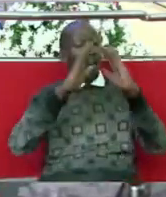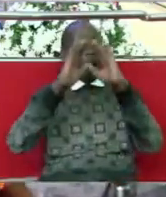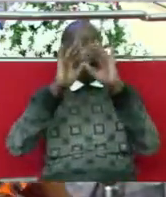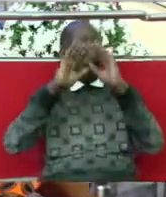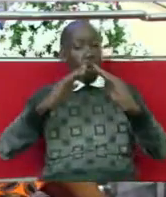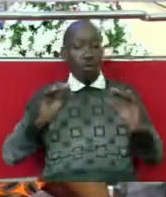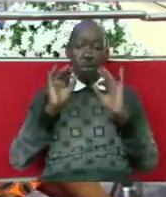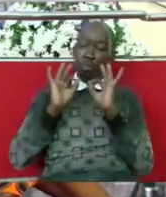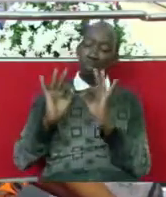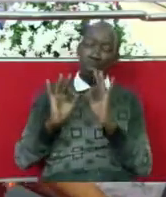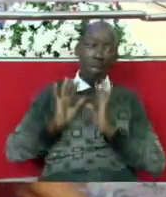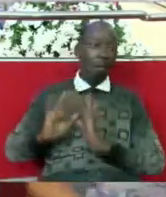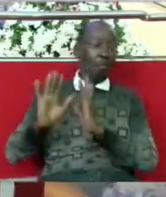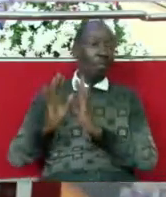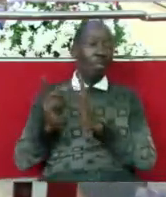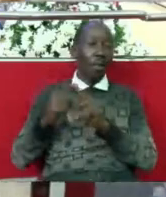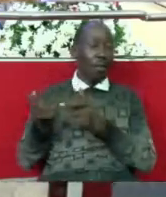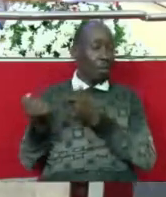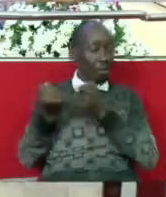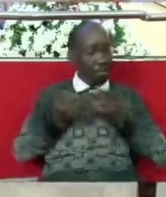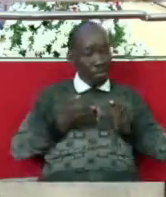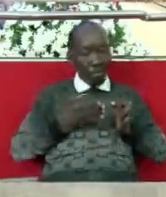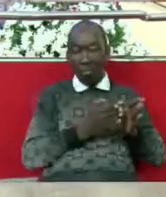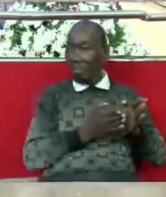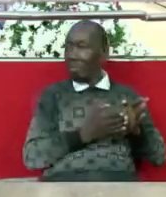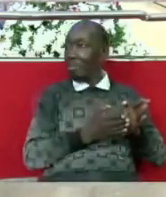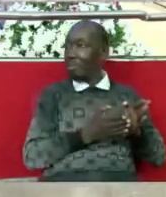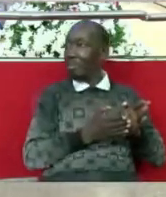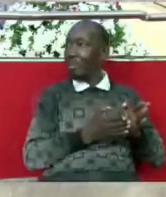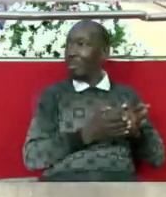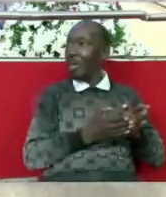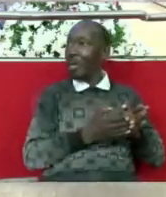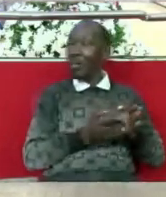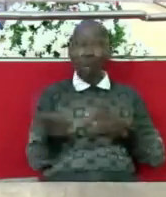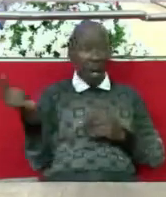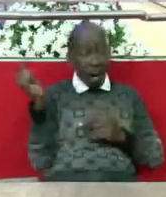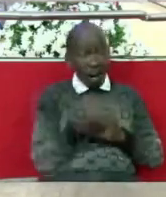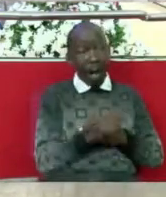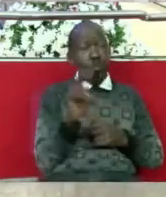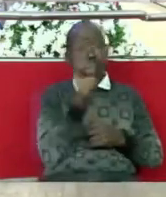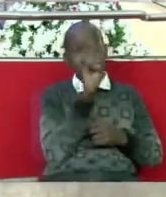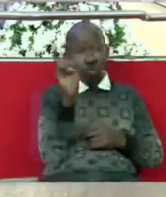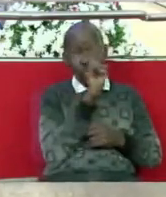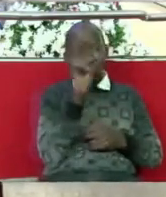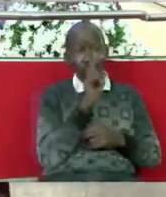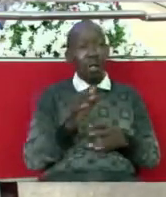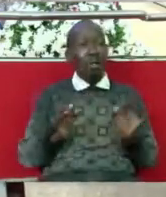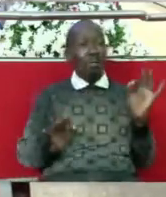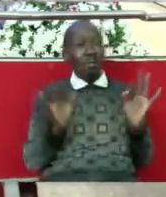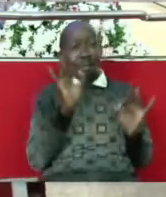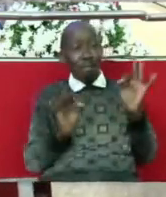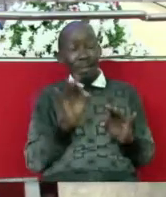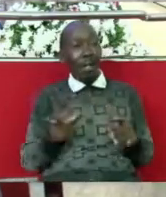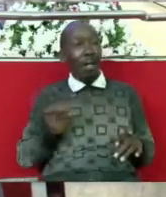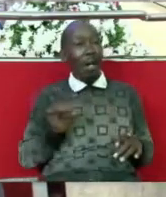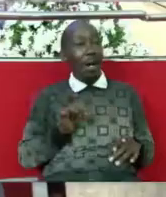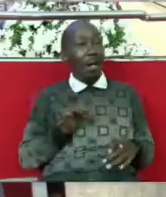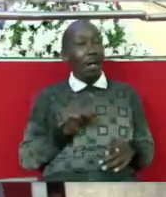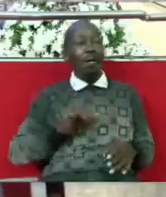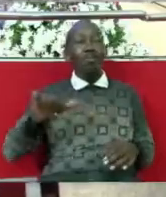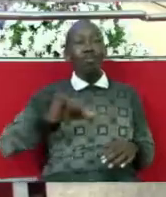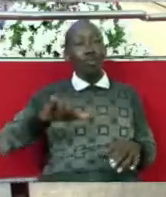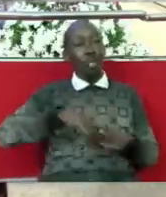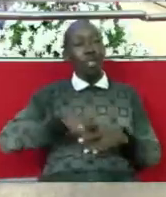Kwa sababu huyo mtu ameacha bibi yake katika nyumba ya kifahari. To come look for a twilight girl in Zimmerman. Kuja